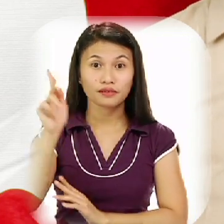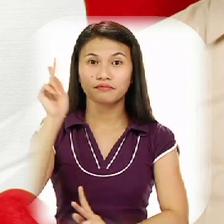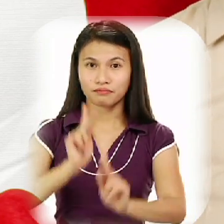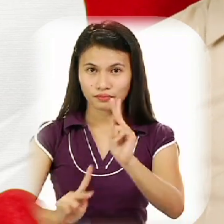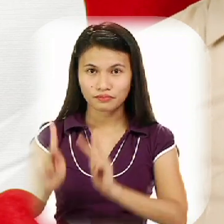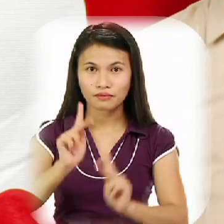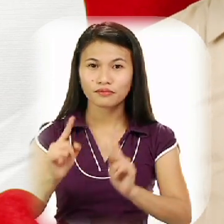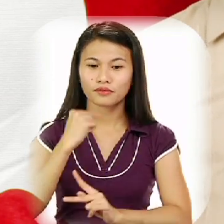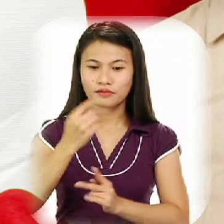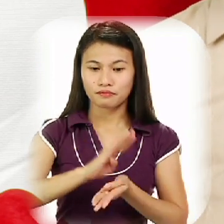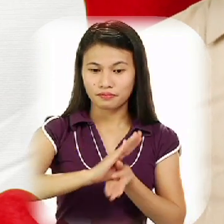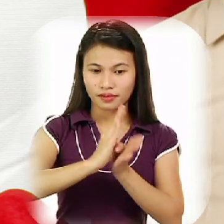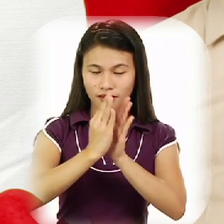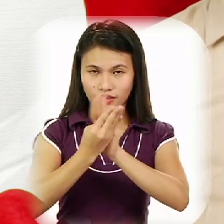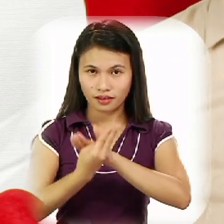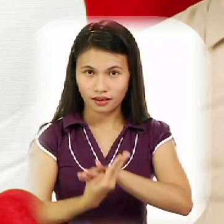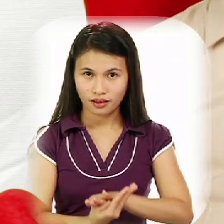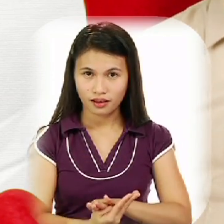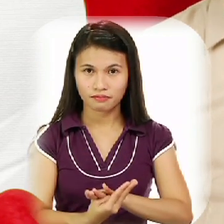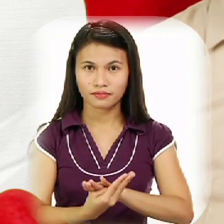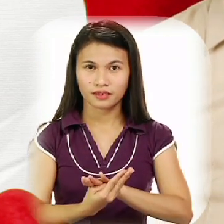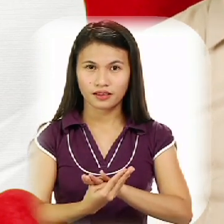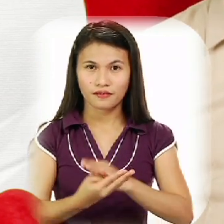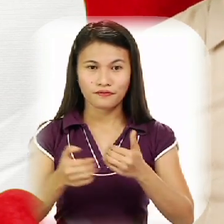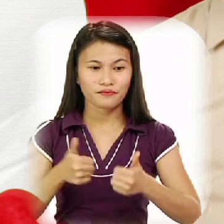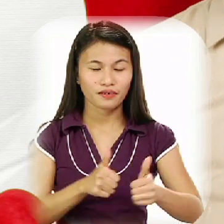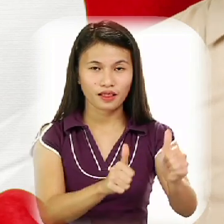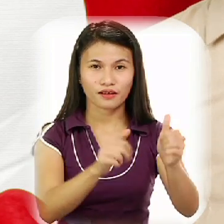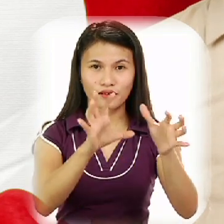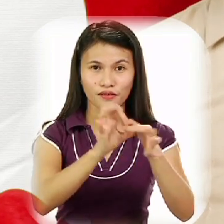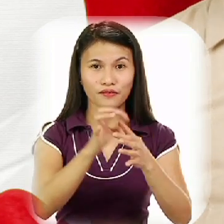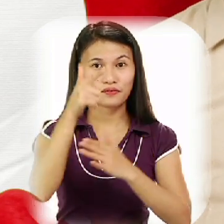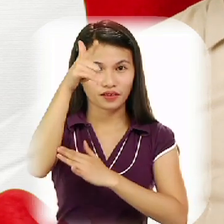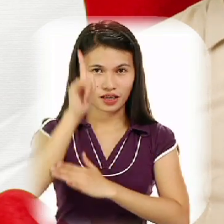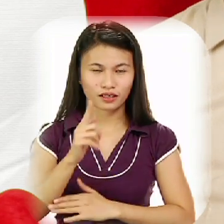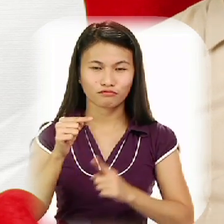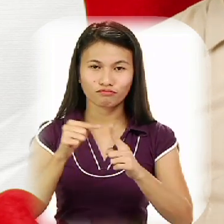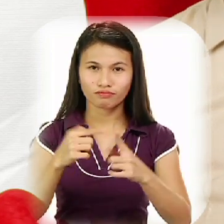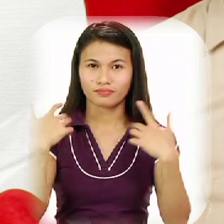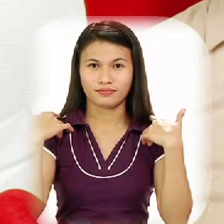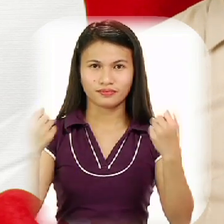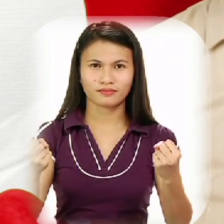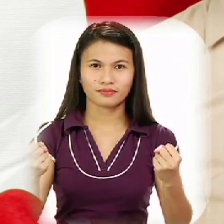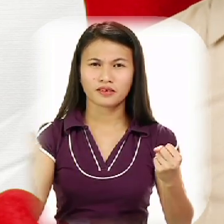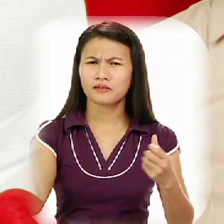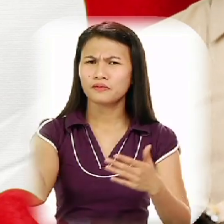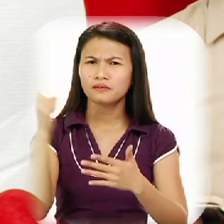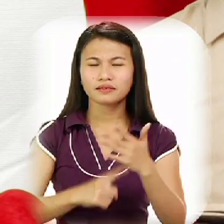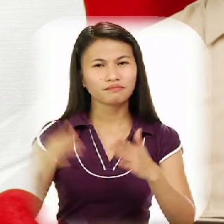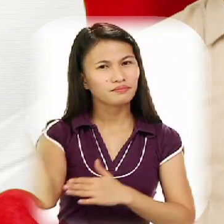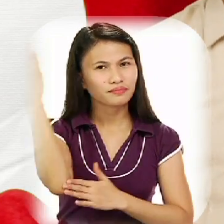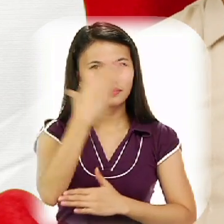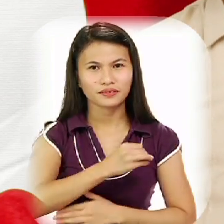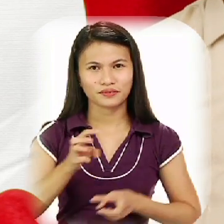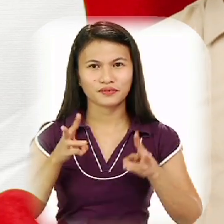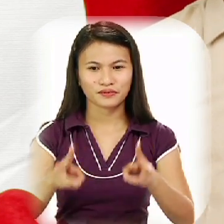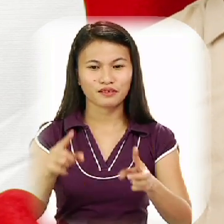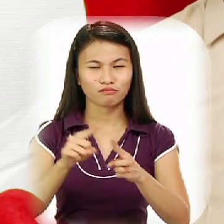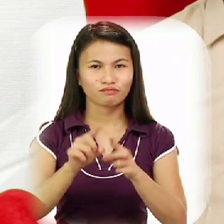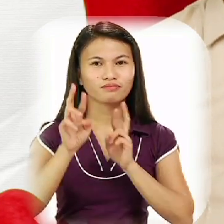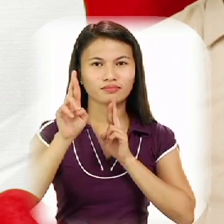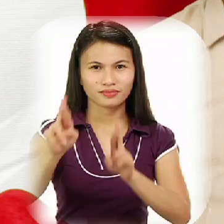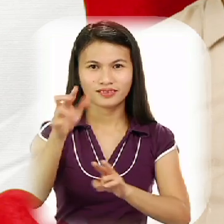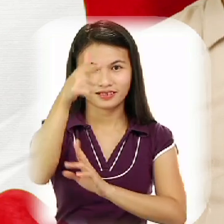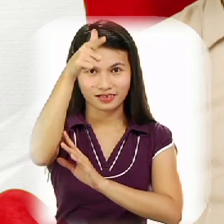for the people who have become instruments of God in strengthening Him. What a beautiful way